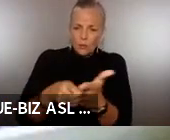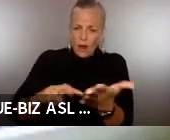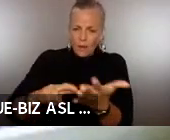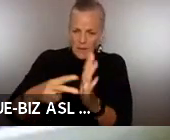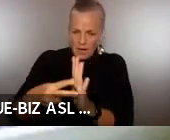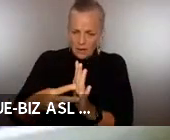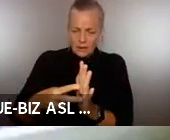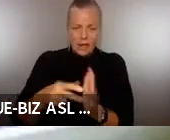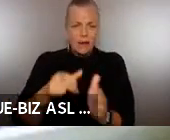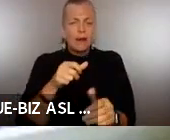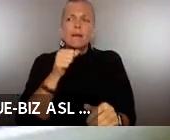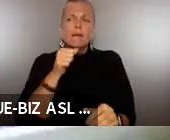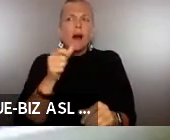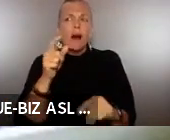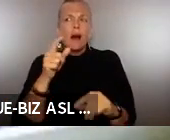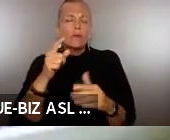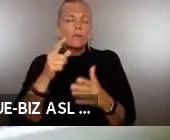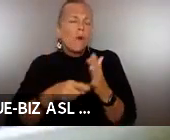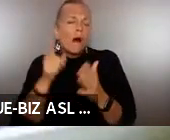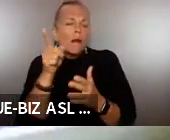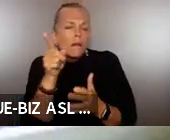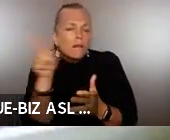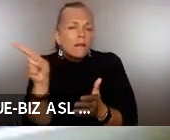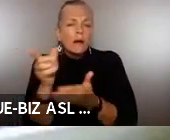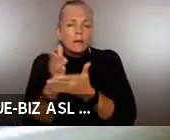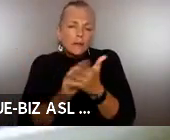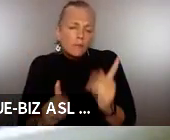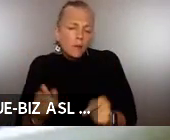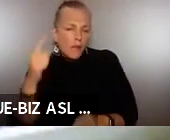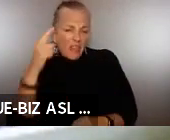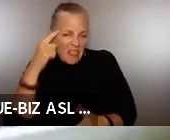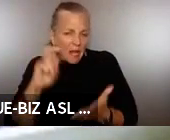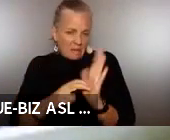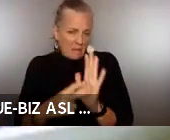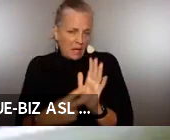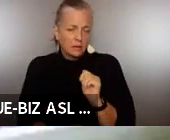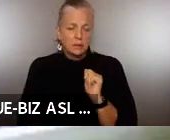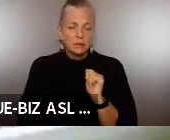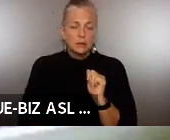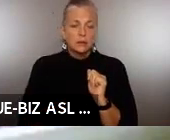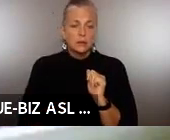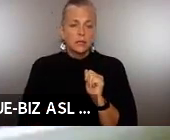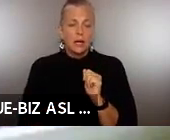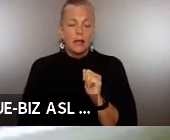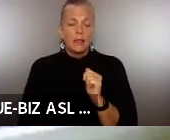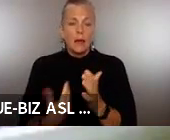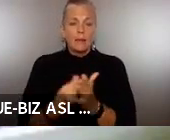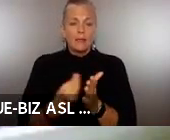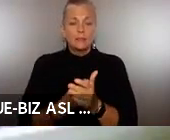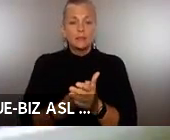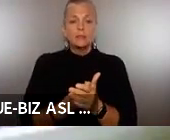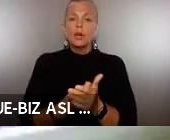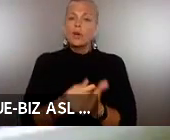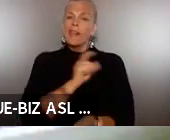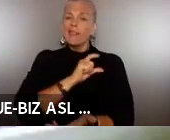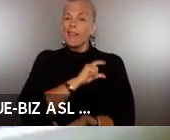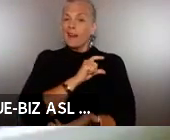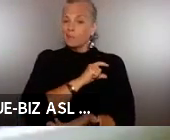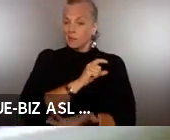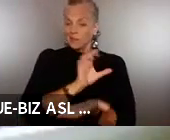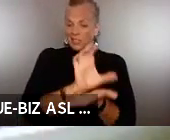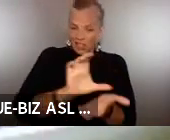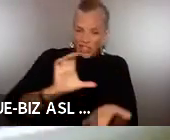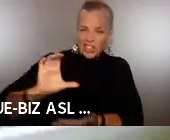reappropriating some of the funds, some of the excess funds that they're getting to militarize